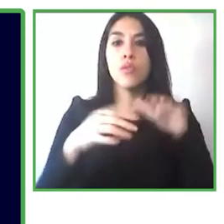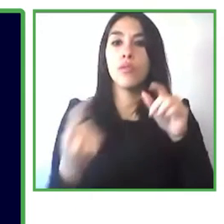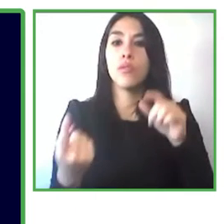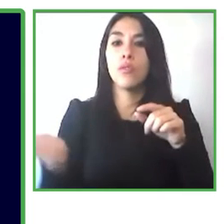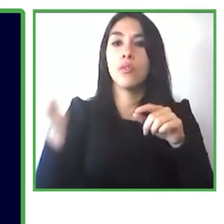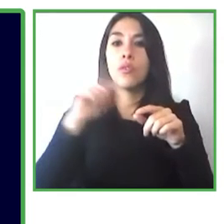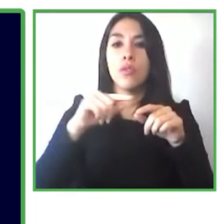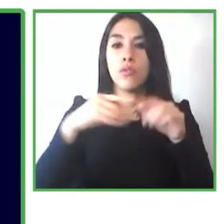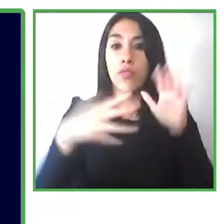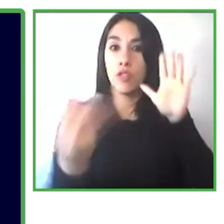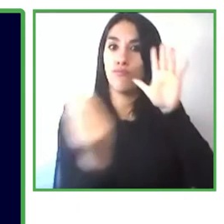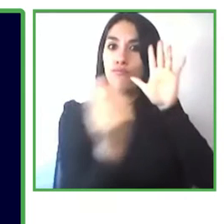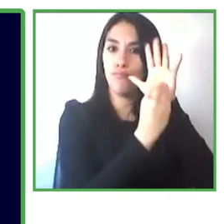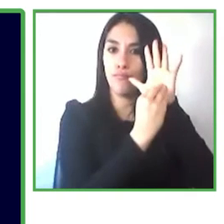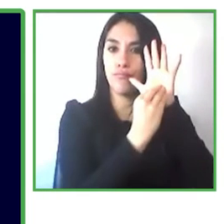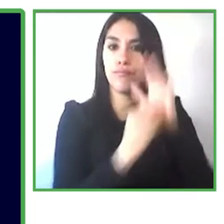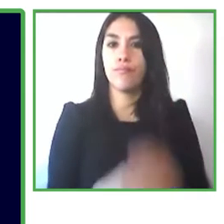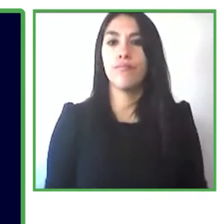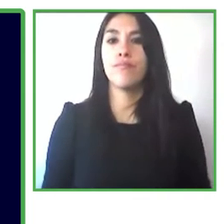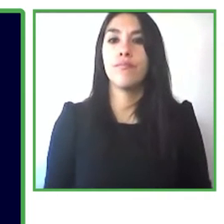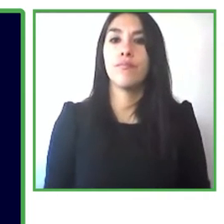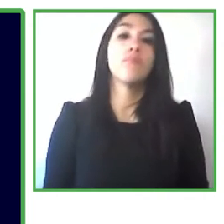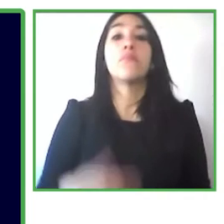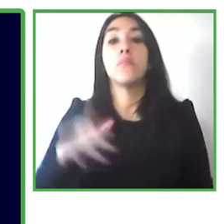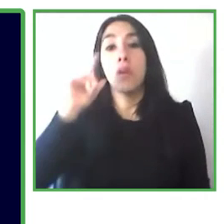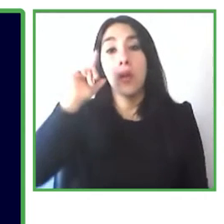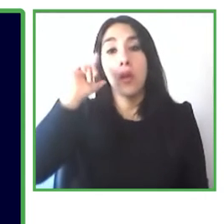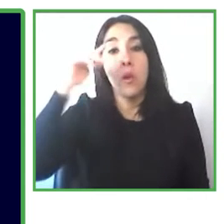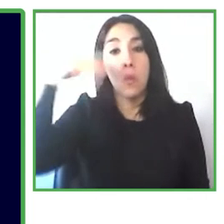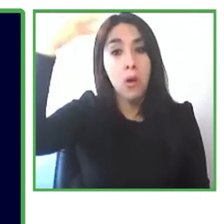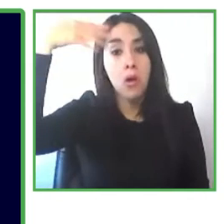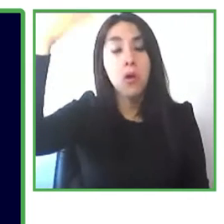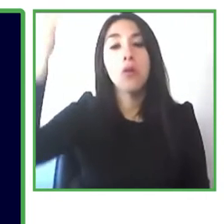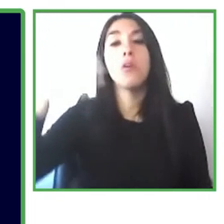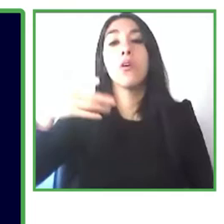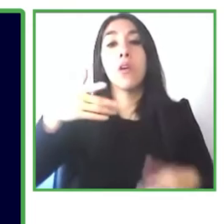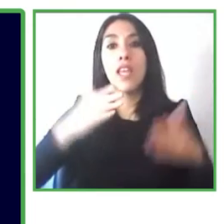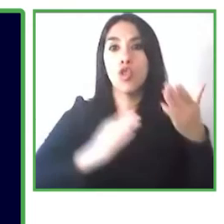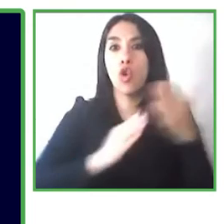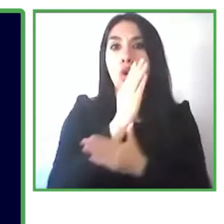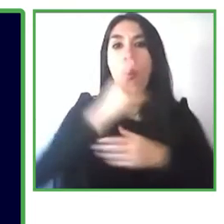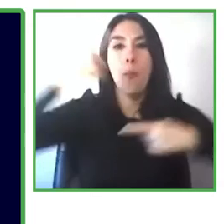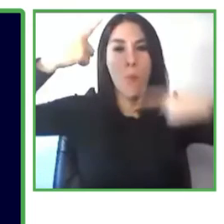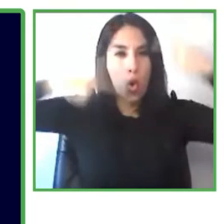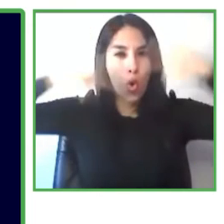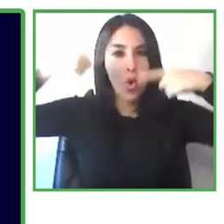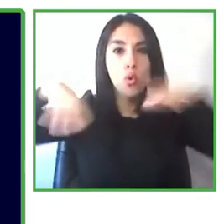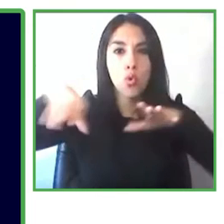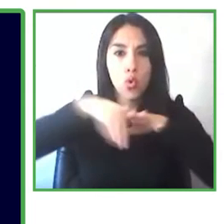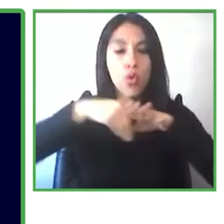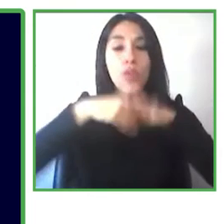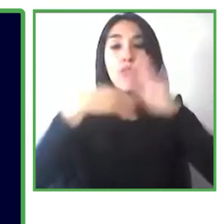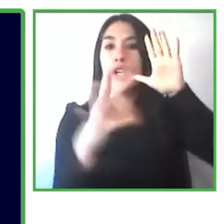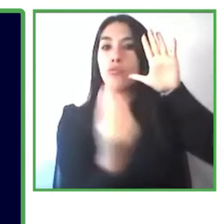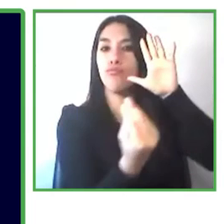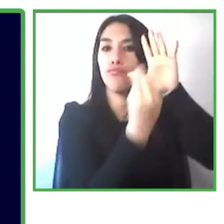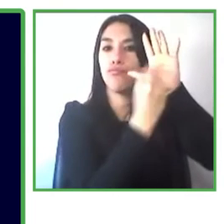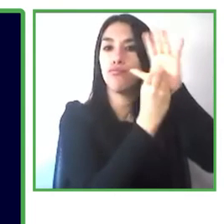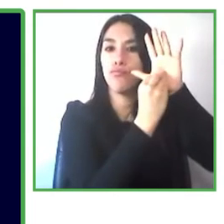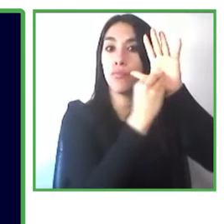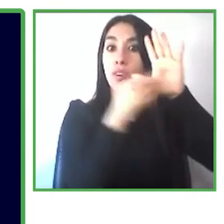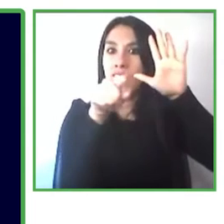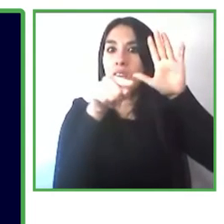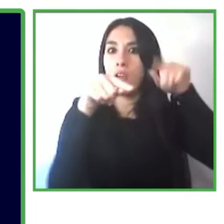in at least one training of inclusive policies. They are going to get the hallmark Amiga of Inclusion,